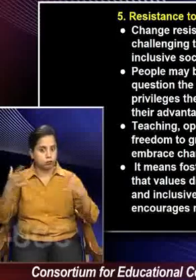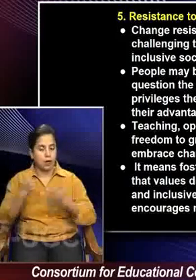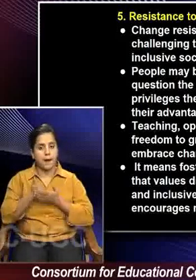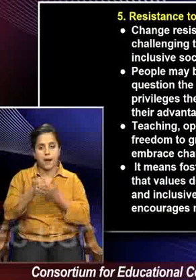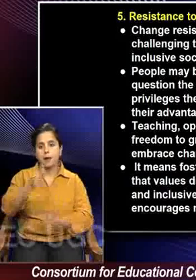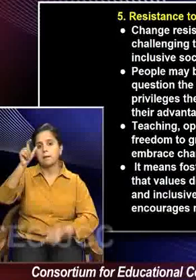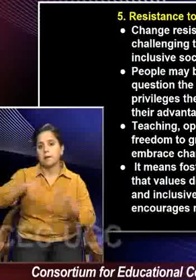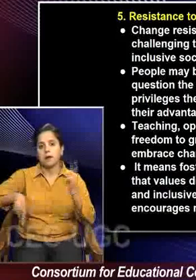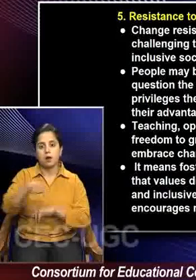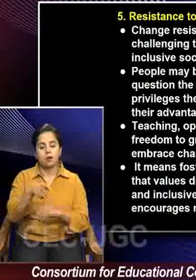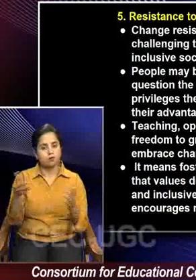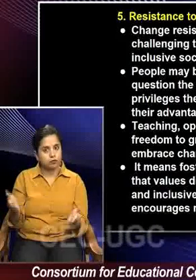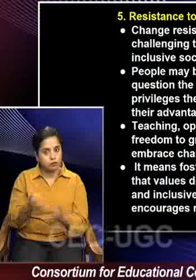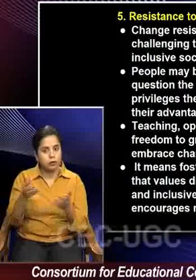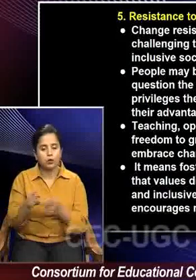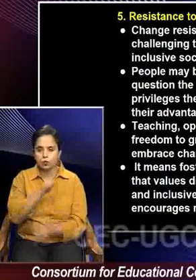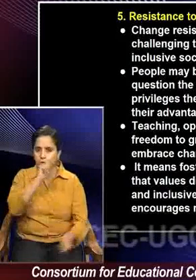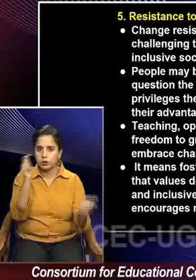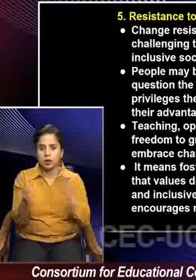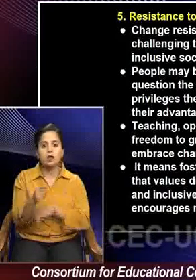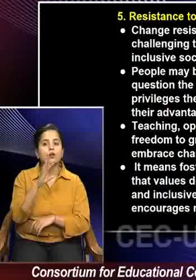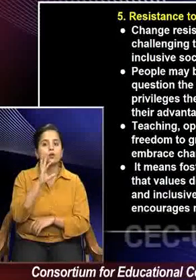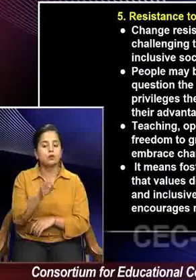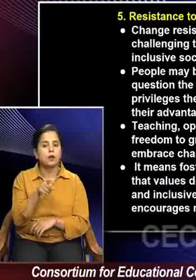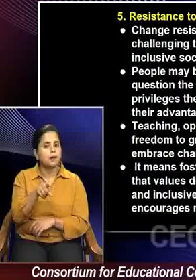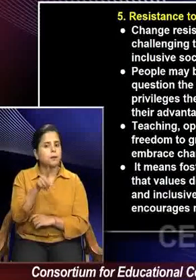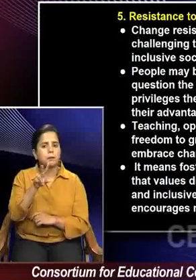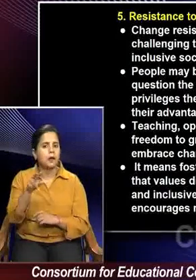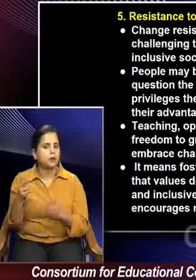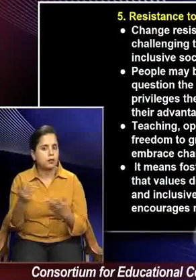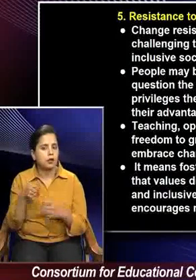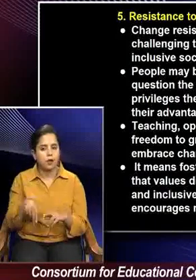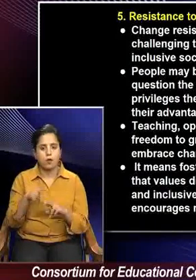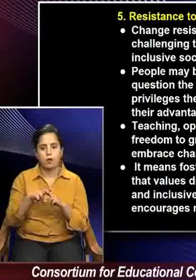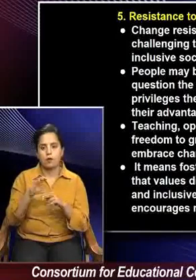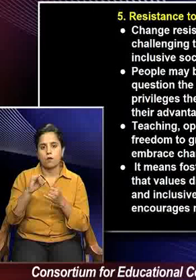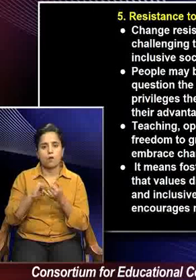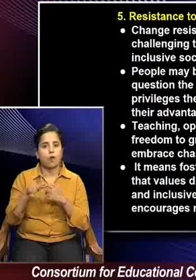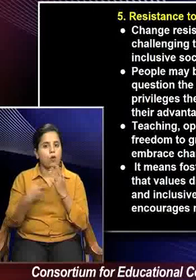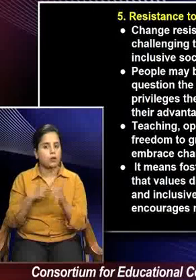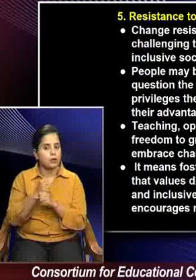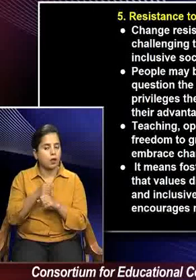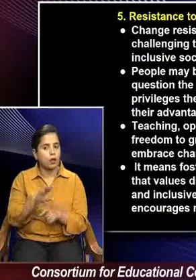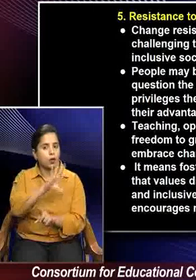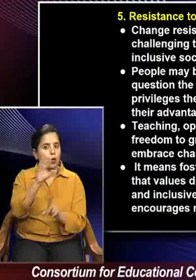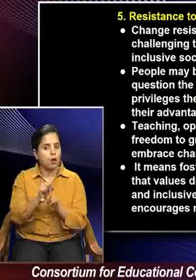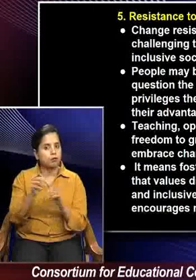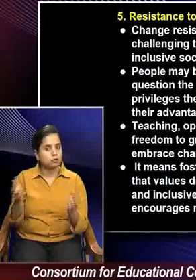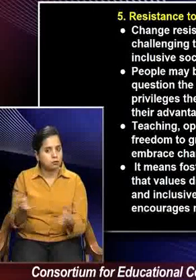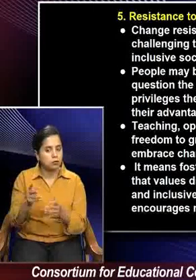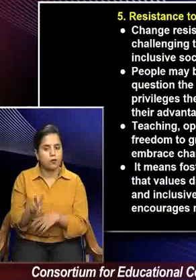people embrace the change. It means fostering a culture that values